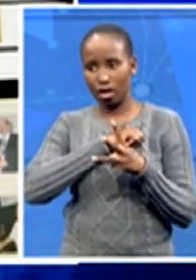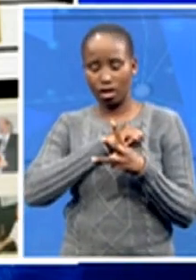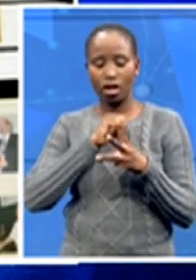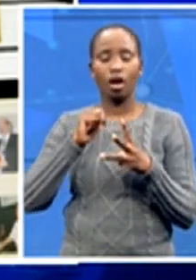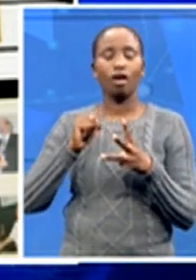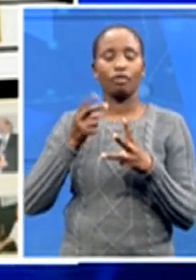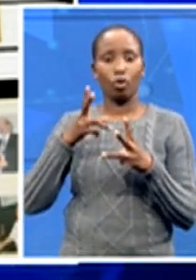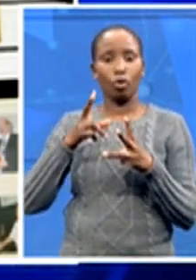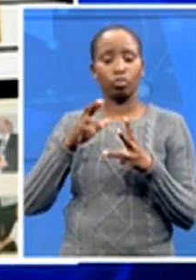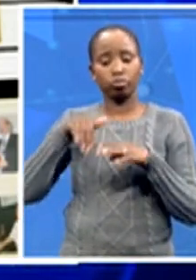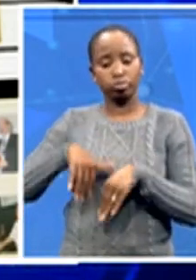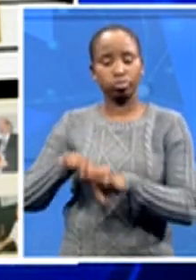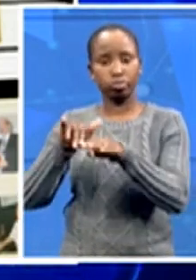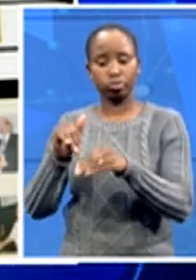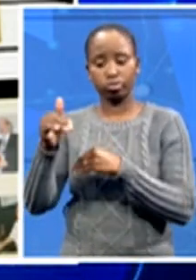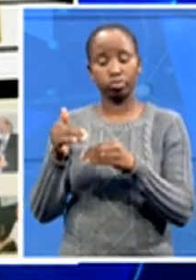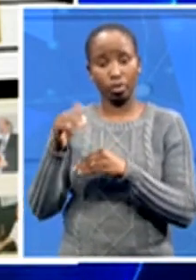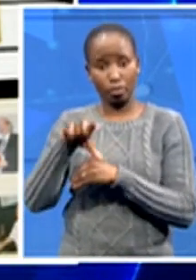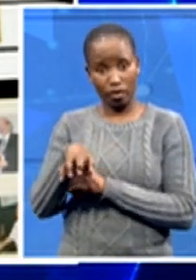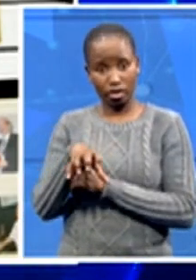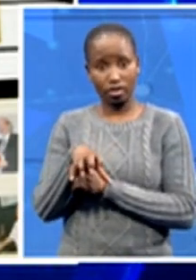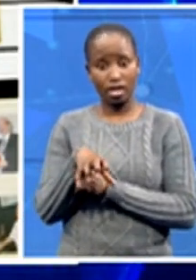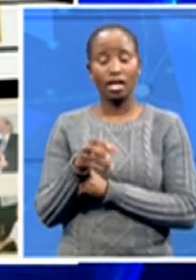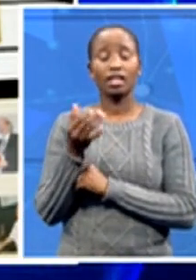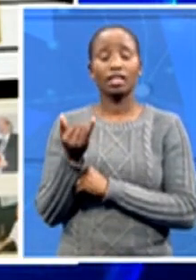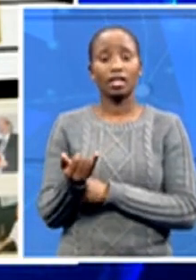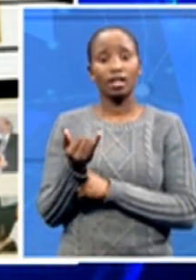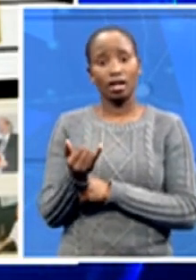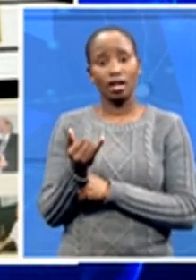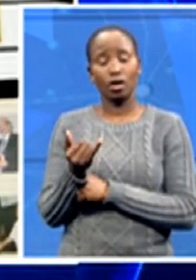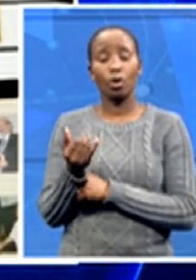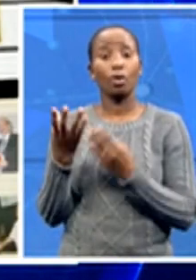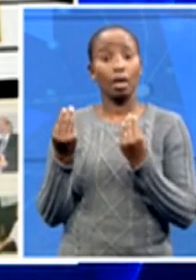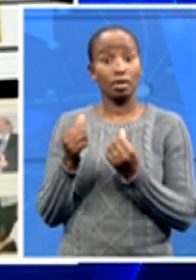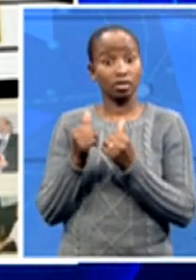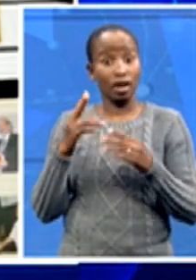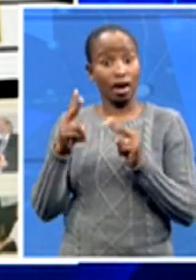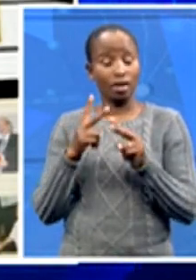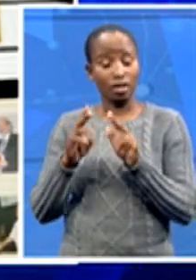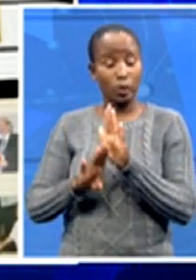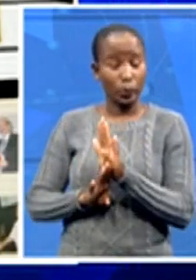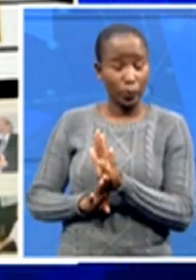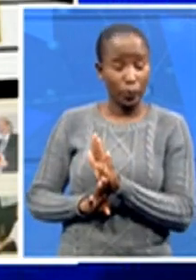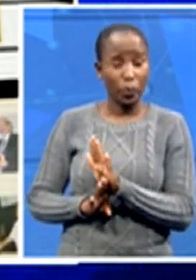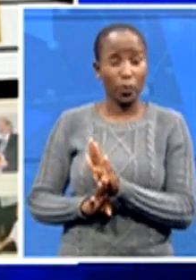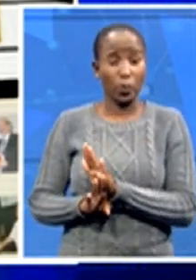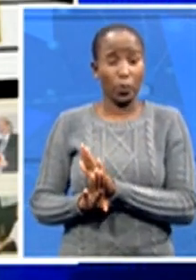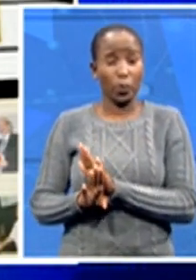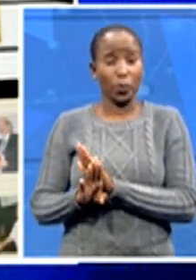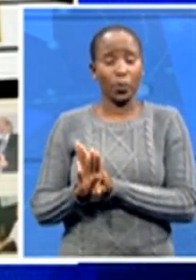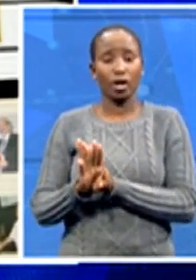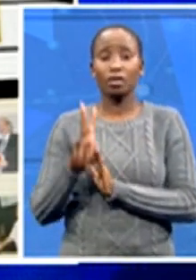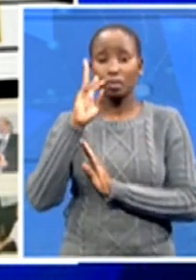and the numbers are now starting to go back up. And we're seeing that over the last several days, the numbers have consistently been going